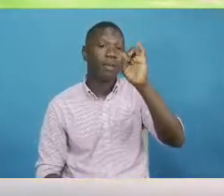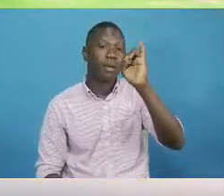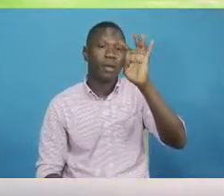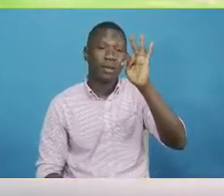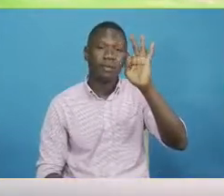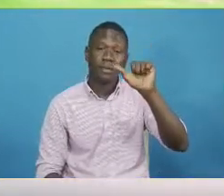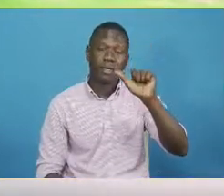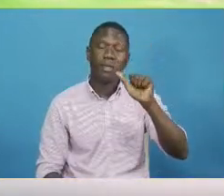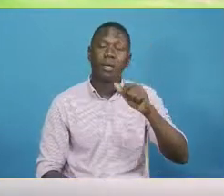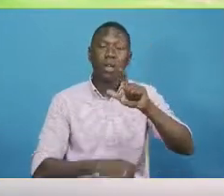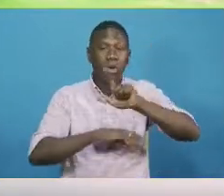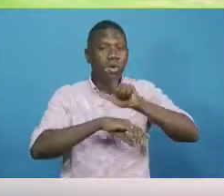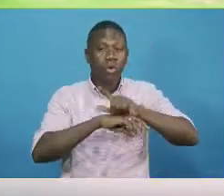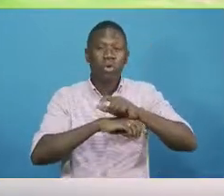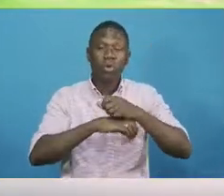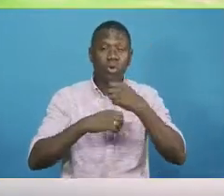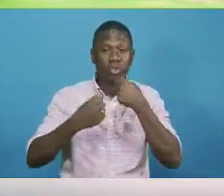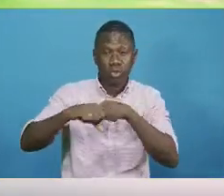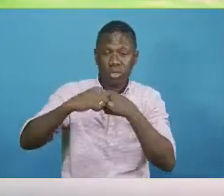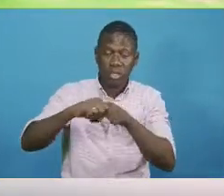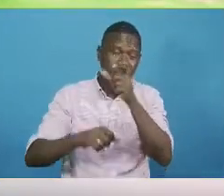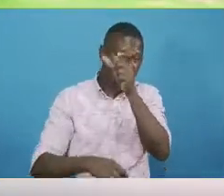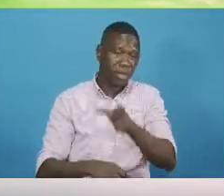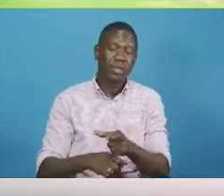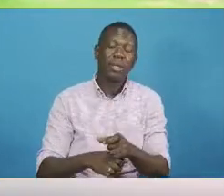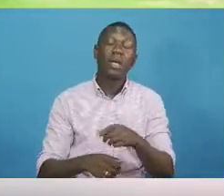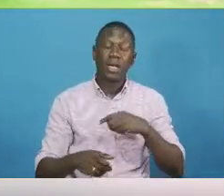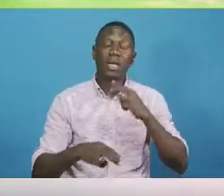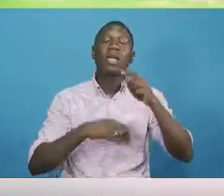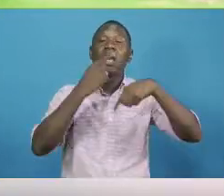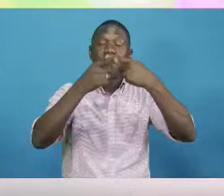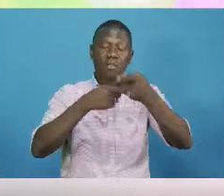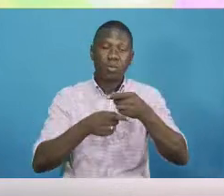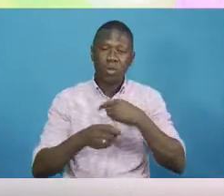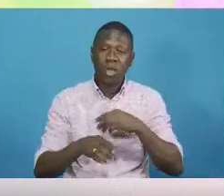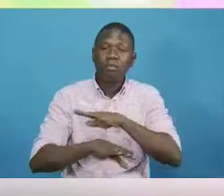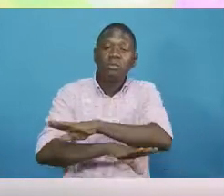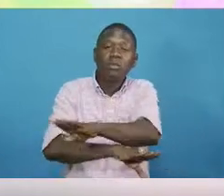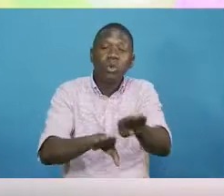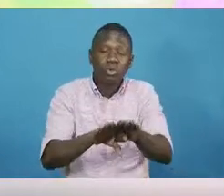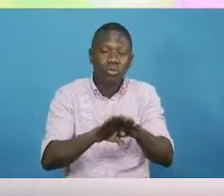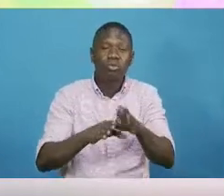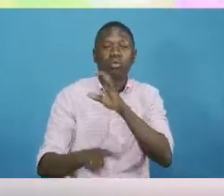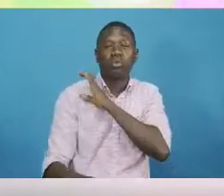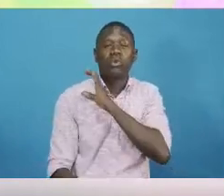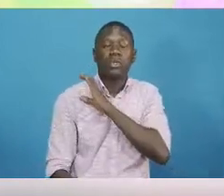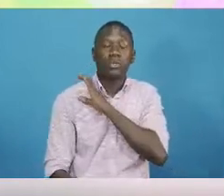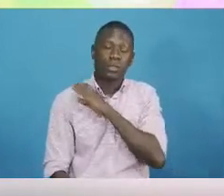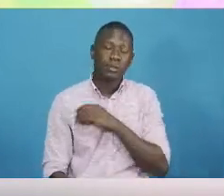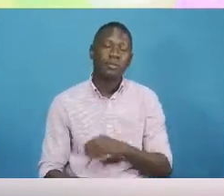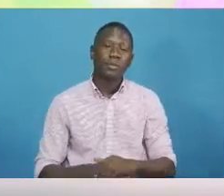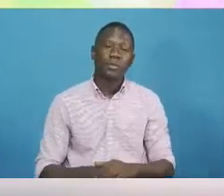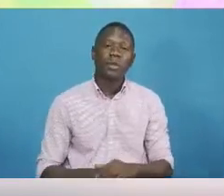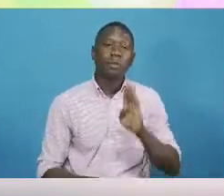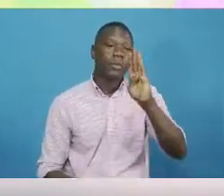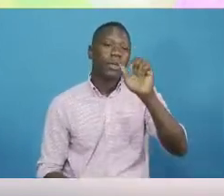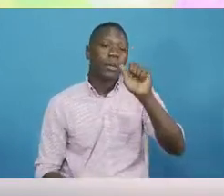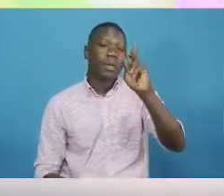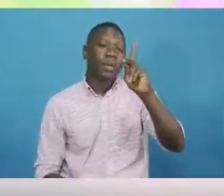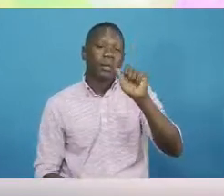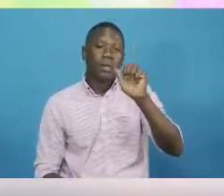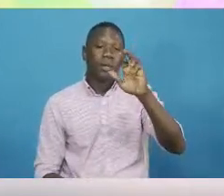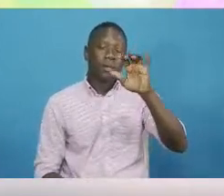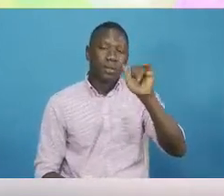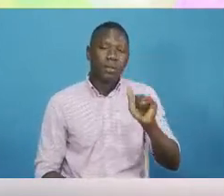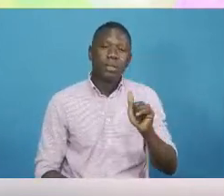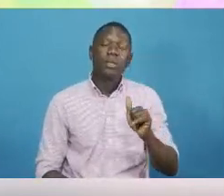instructors. And in November also, we have another FIFA course for grassroots coaches. Bakari Kejame, the first vice president of the Gambia Football